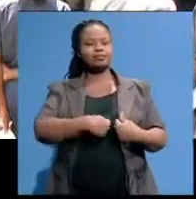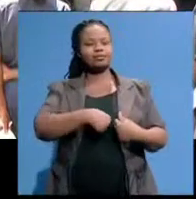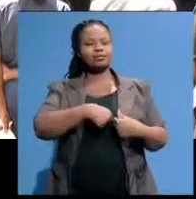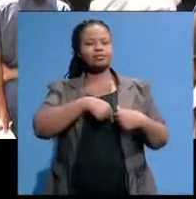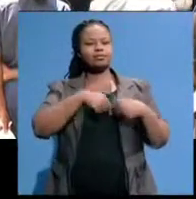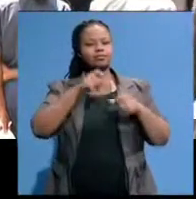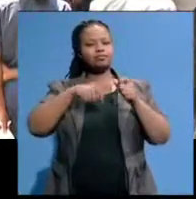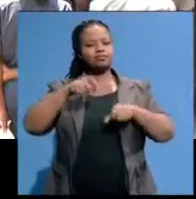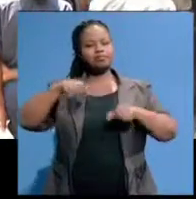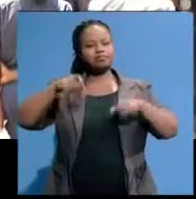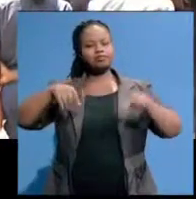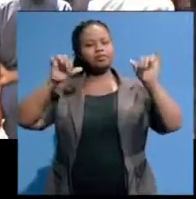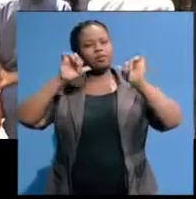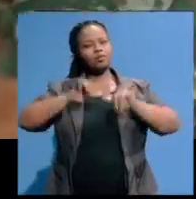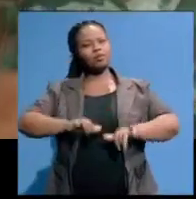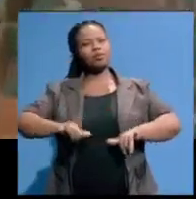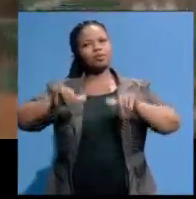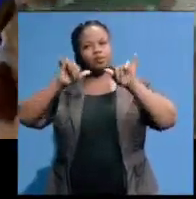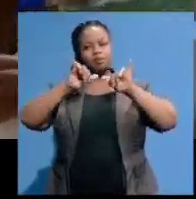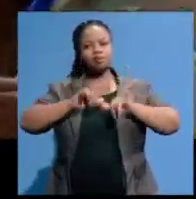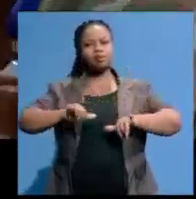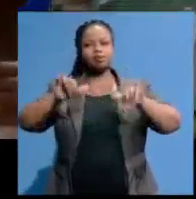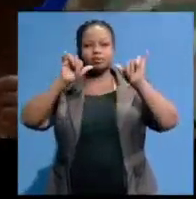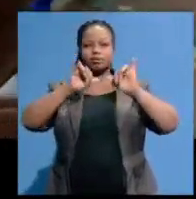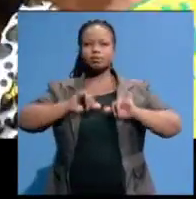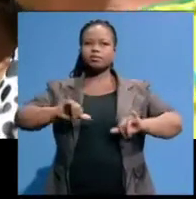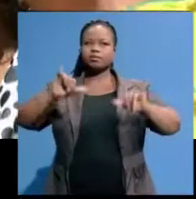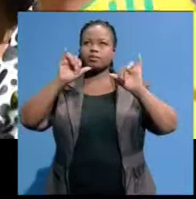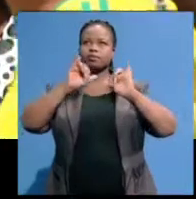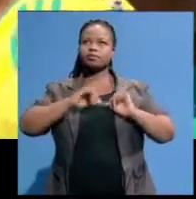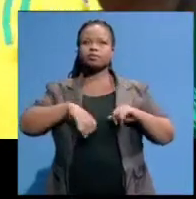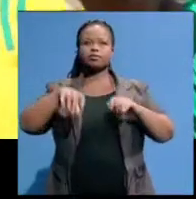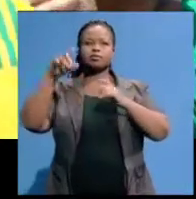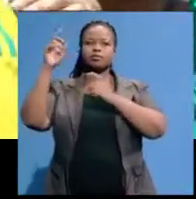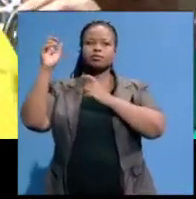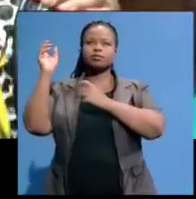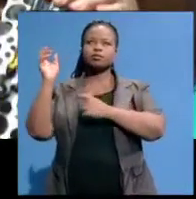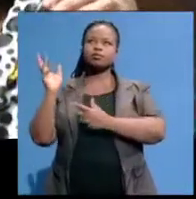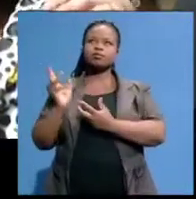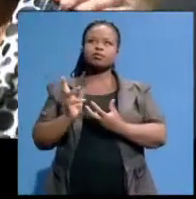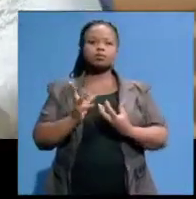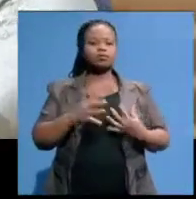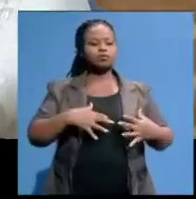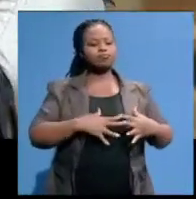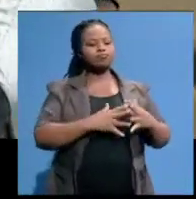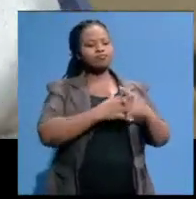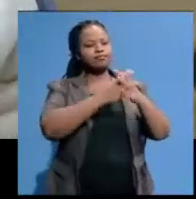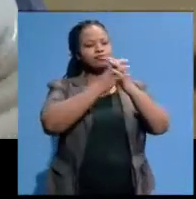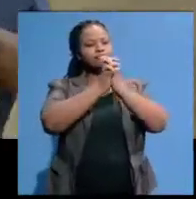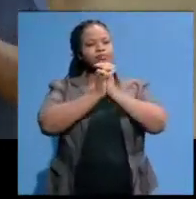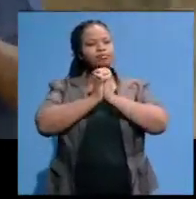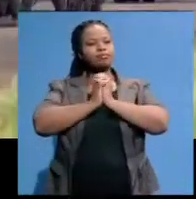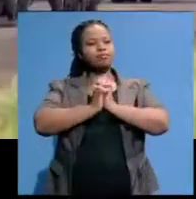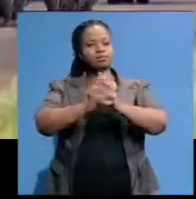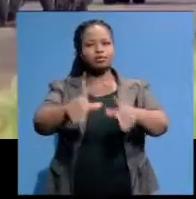hearts waiting to be won. Many